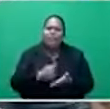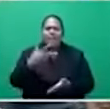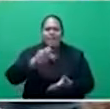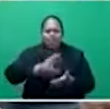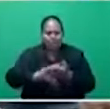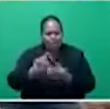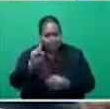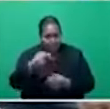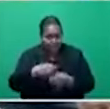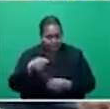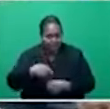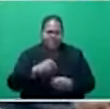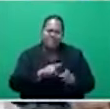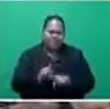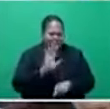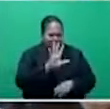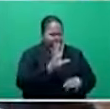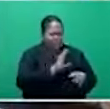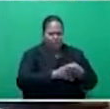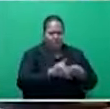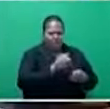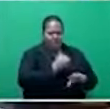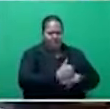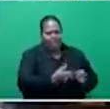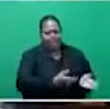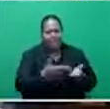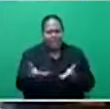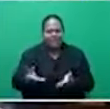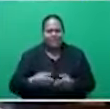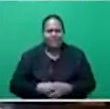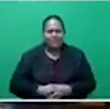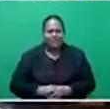will be less. Honourable Mayor understands this.